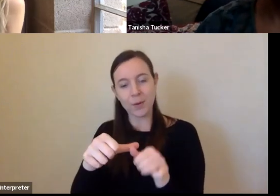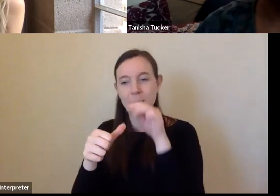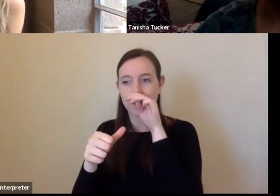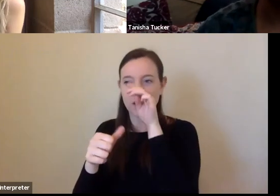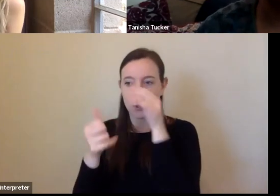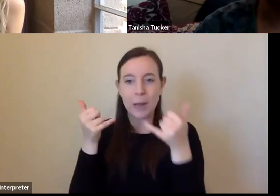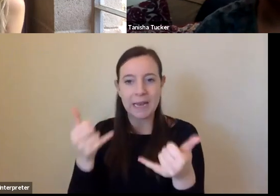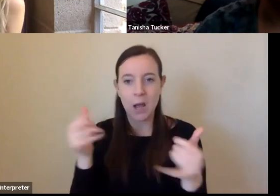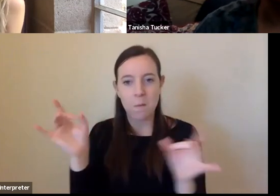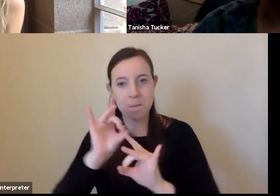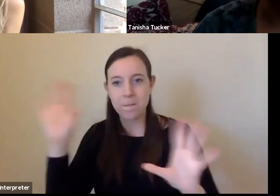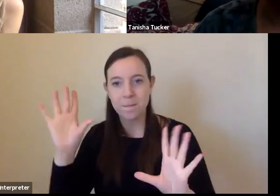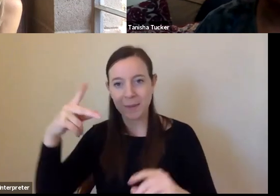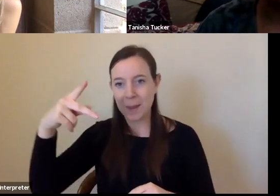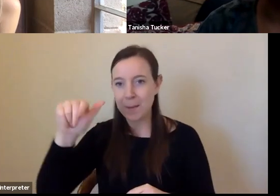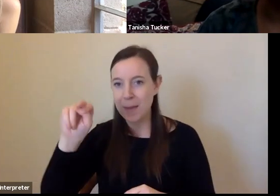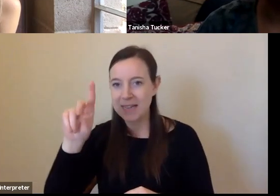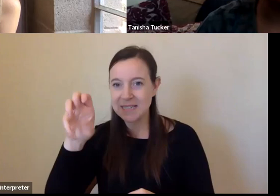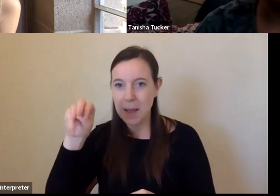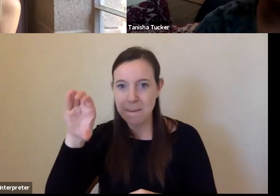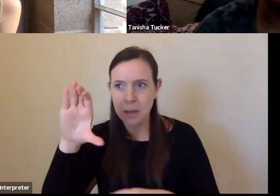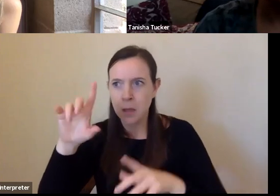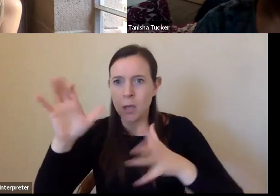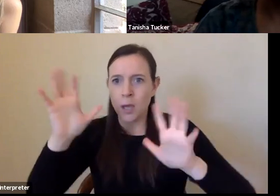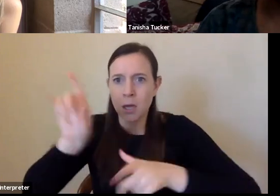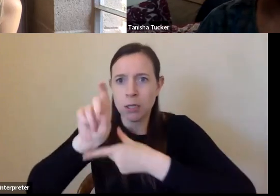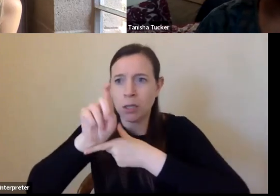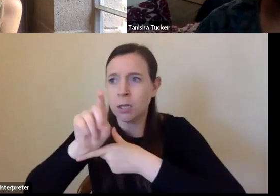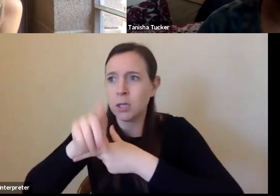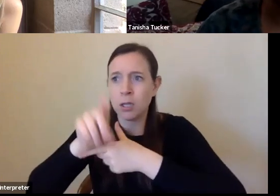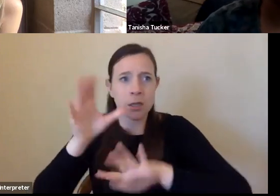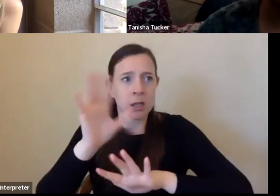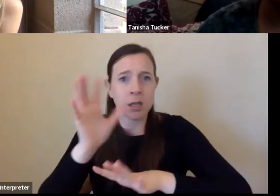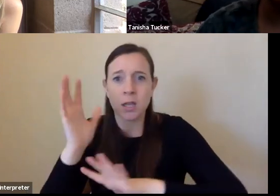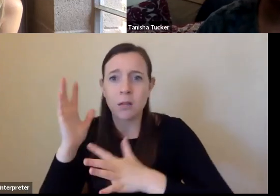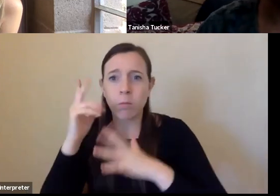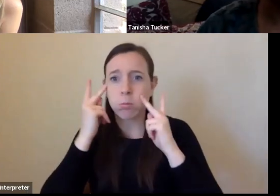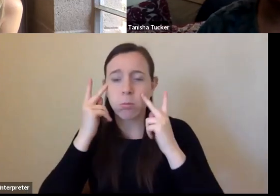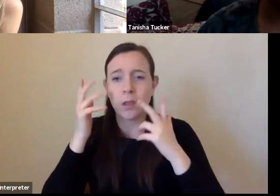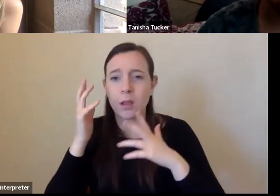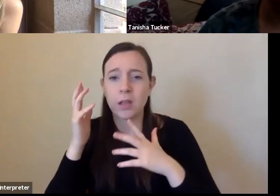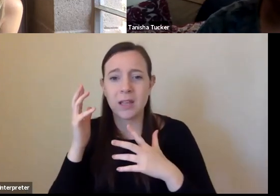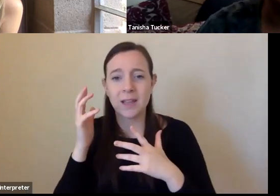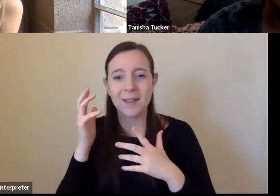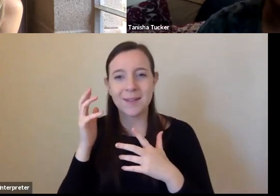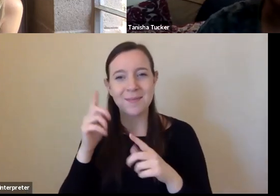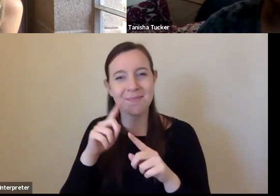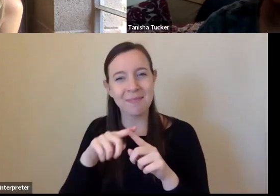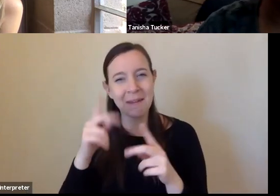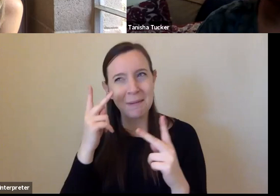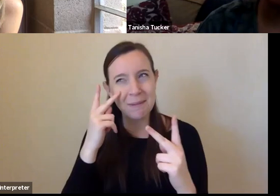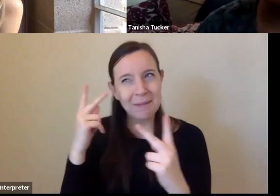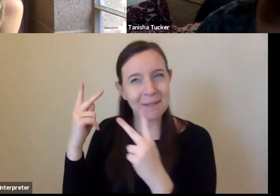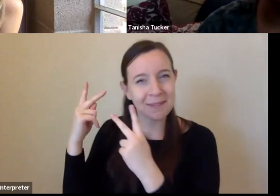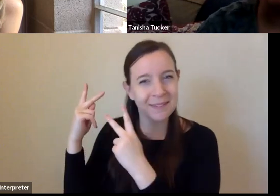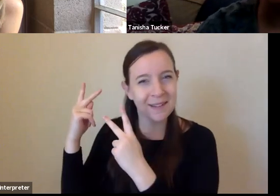going crazy for supplies and food, and we have to remember these things weren't around a long time ago. We did